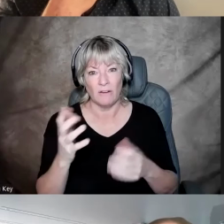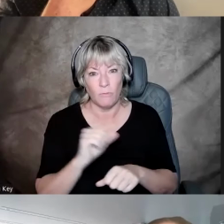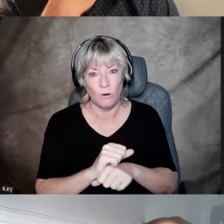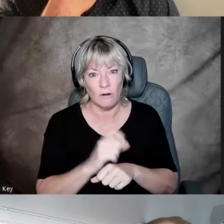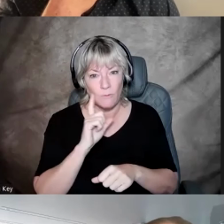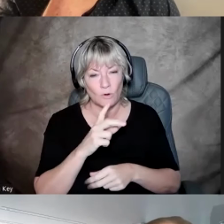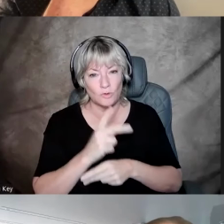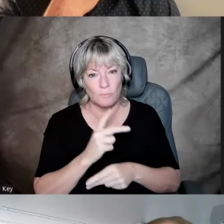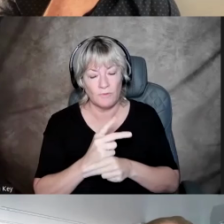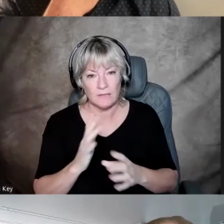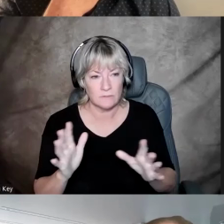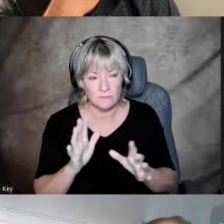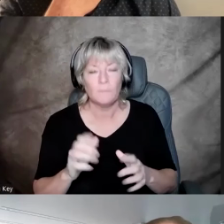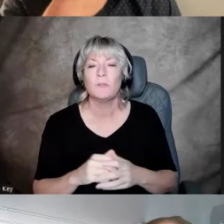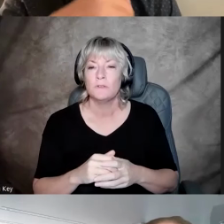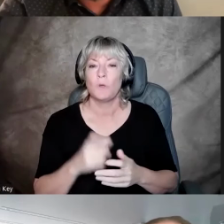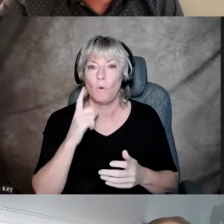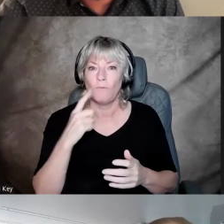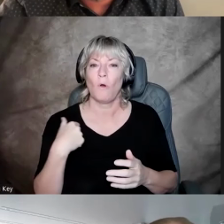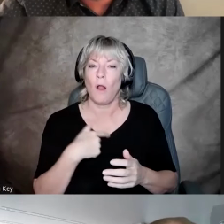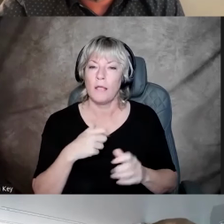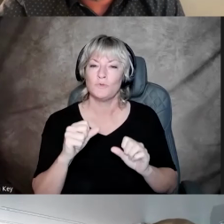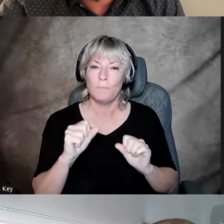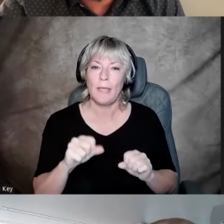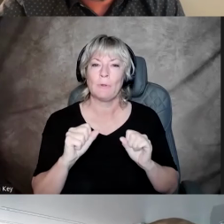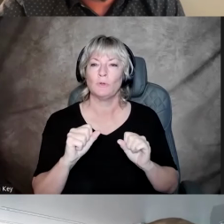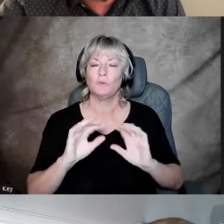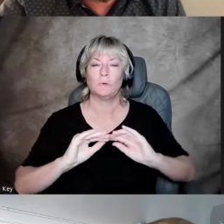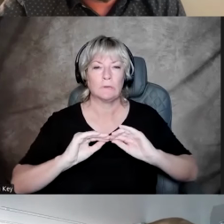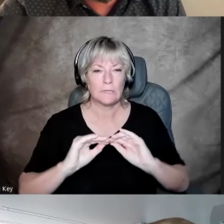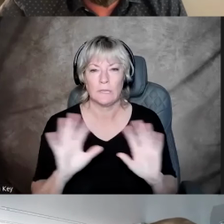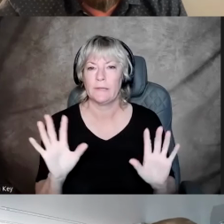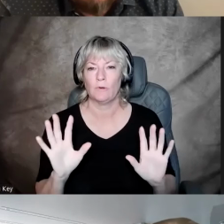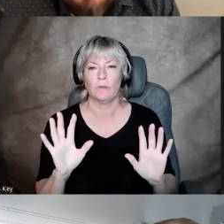the ability for us to be able to explicitly